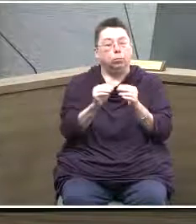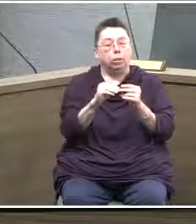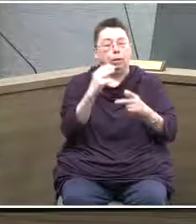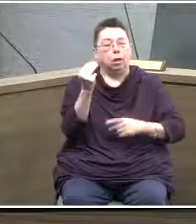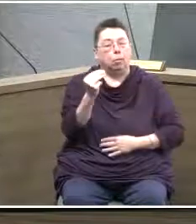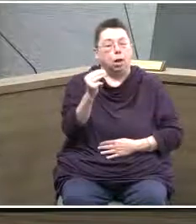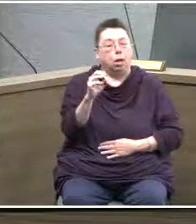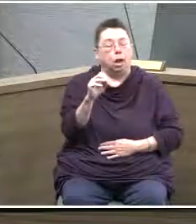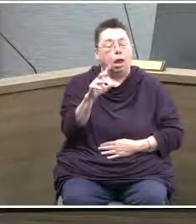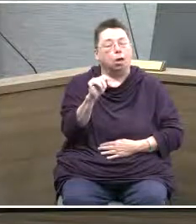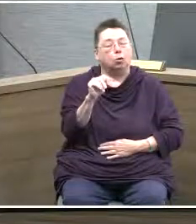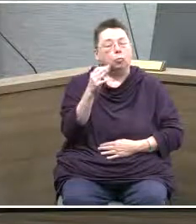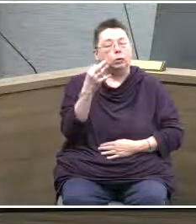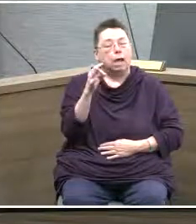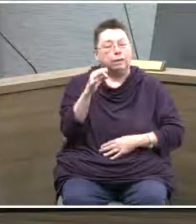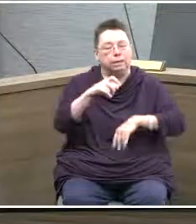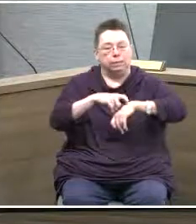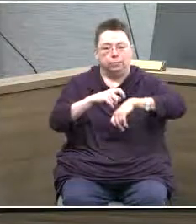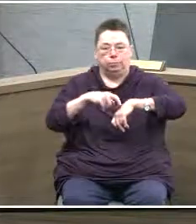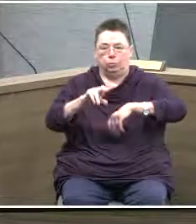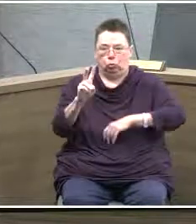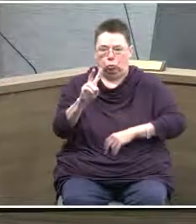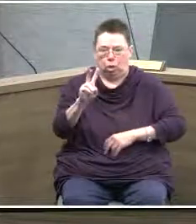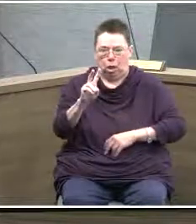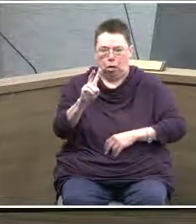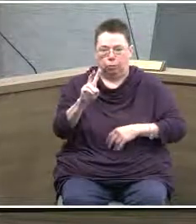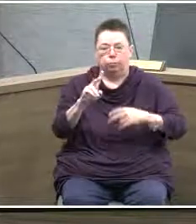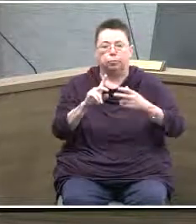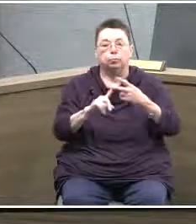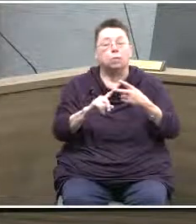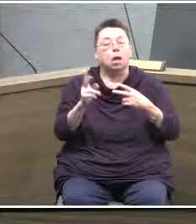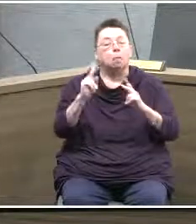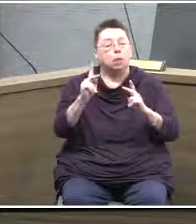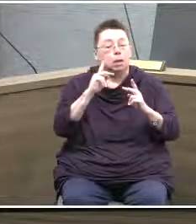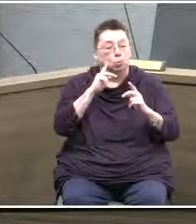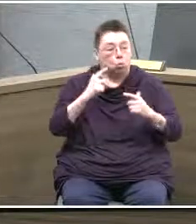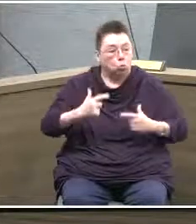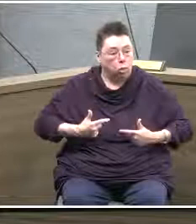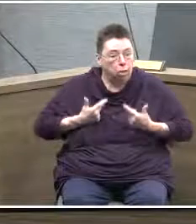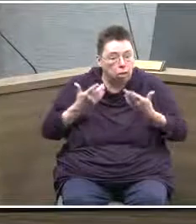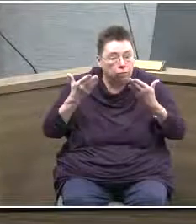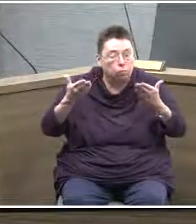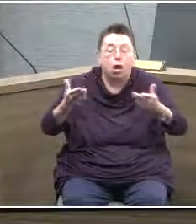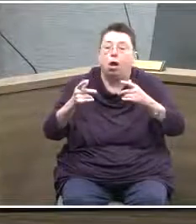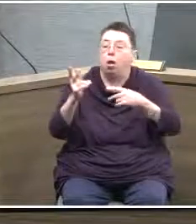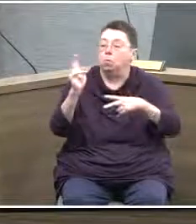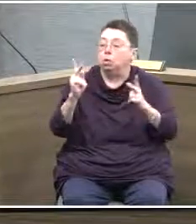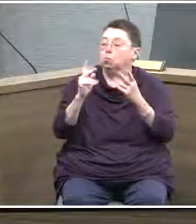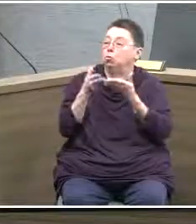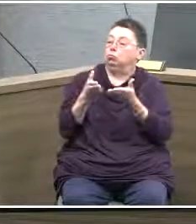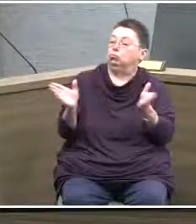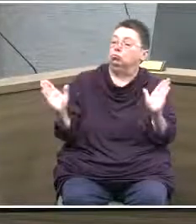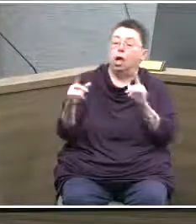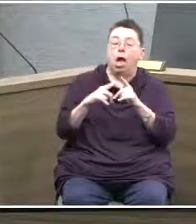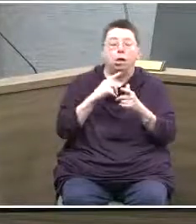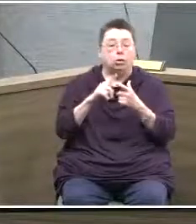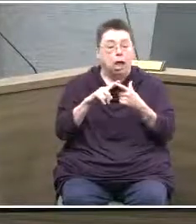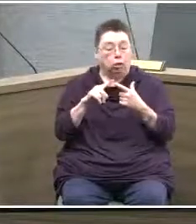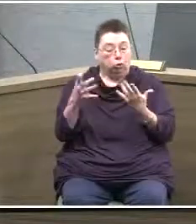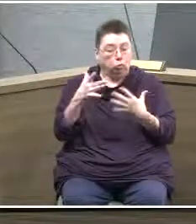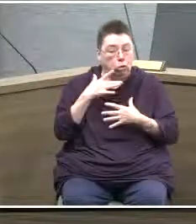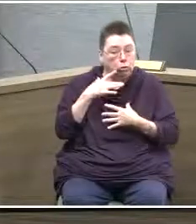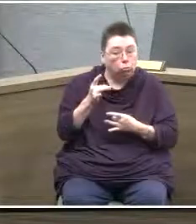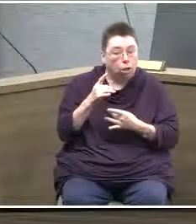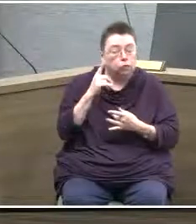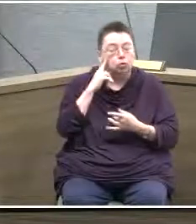Monday, October 19th at 2 p.m. Residents, members of the public, and other interested parties can submit comments and